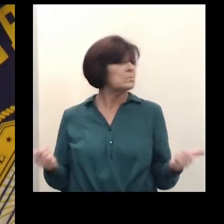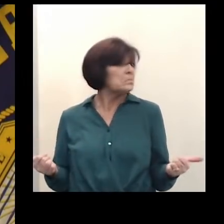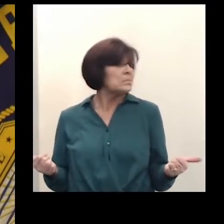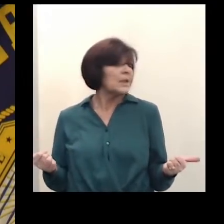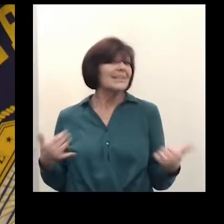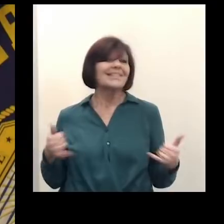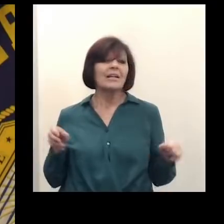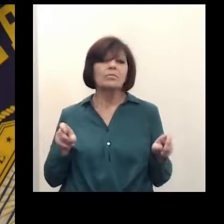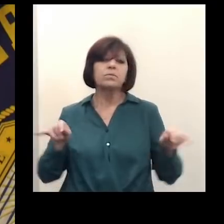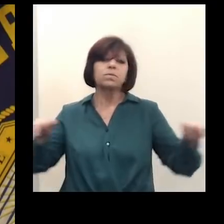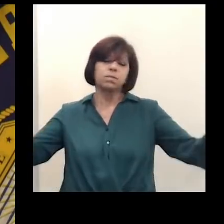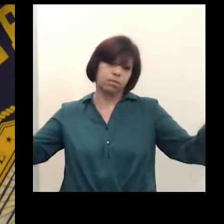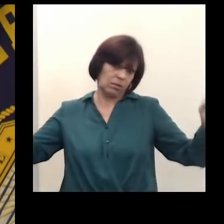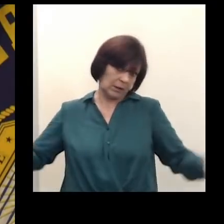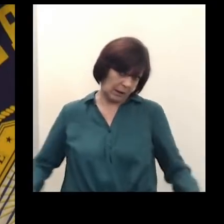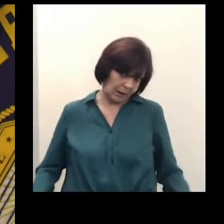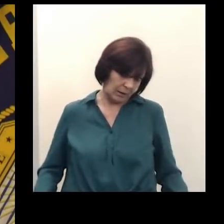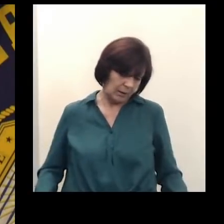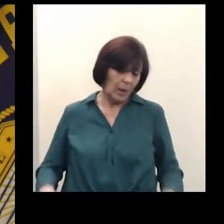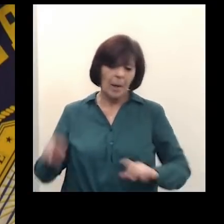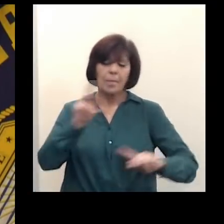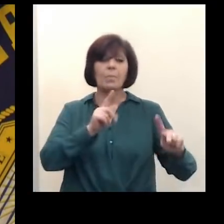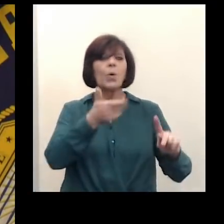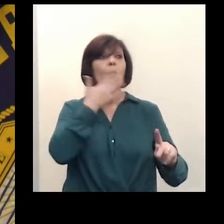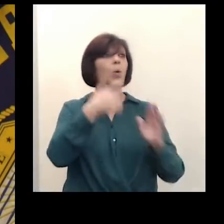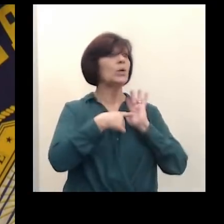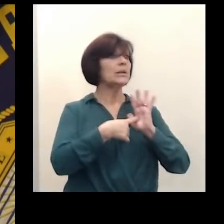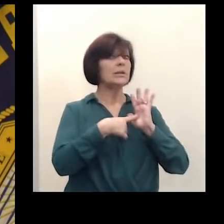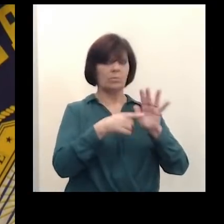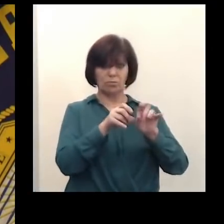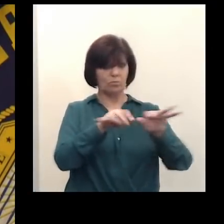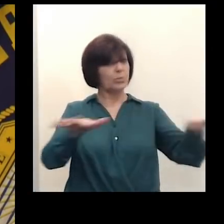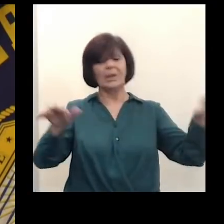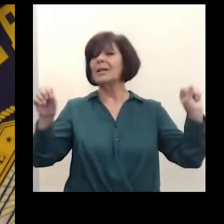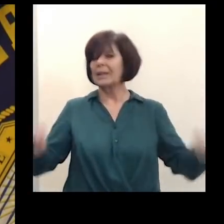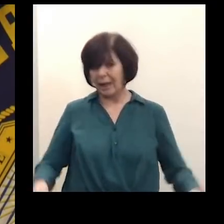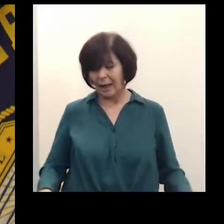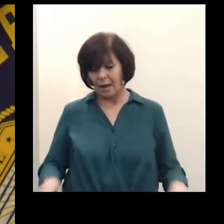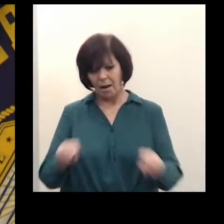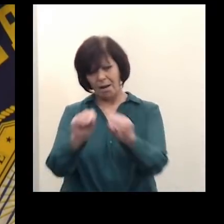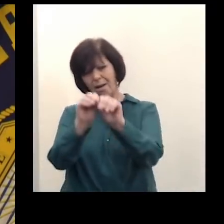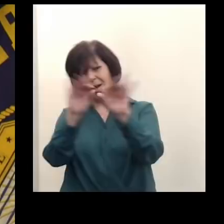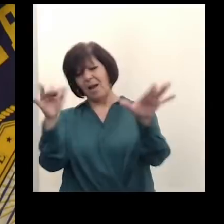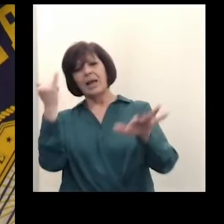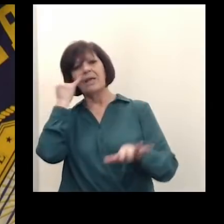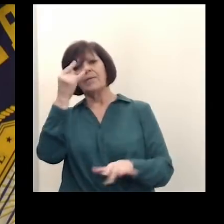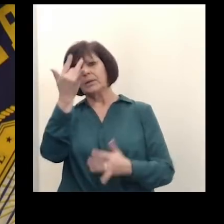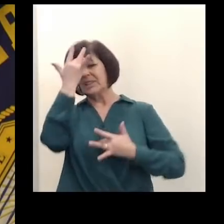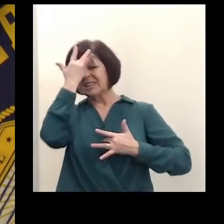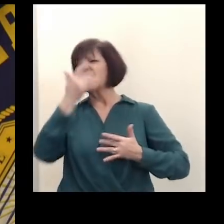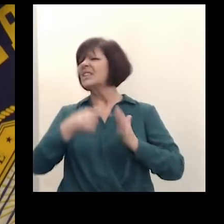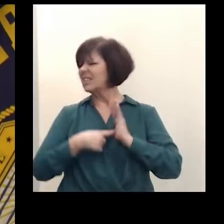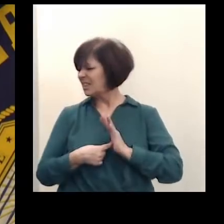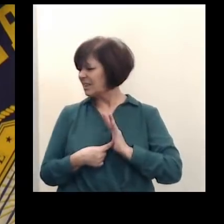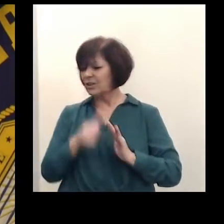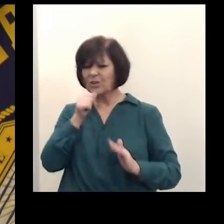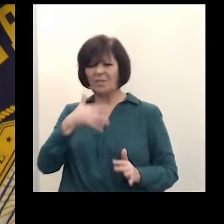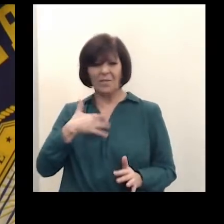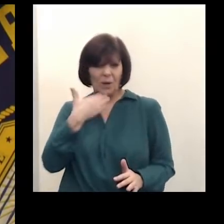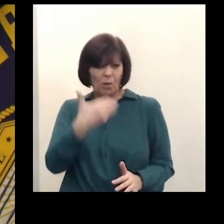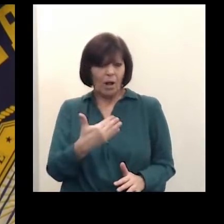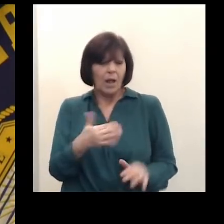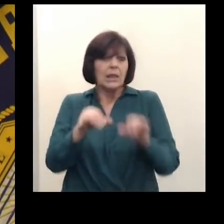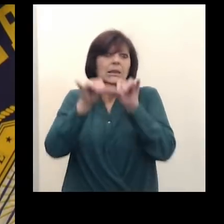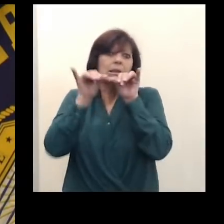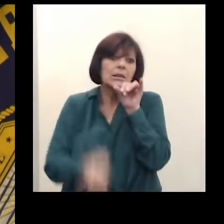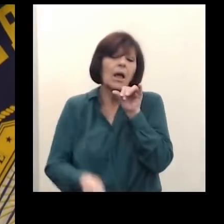that virus. And so asymptomatic spread is critical. Obviously, though, if you have symptoms and you don't feel well, also stay